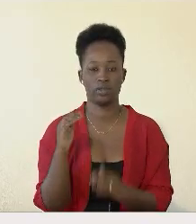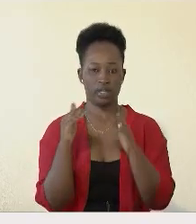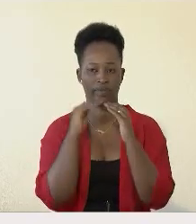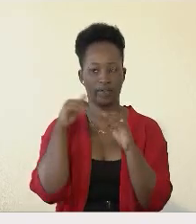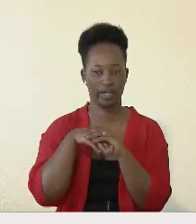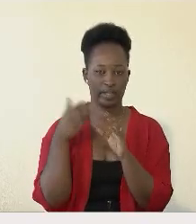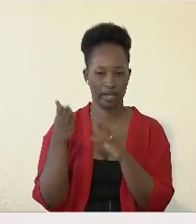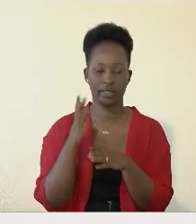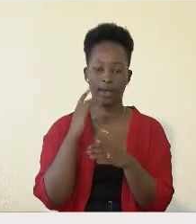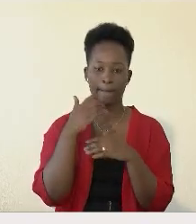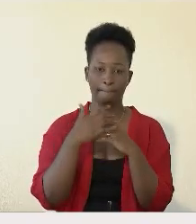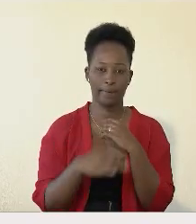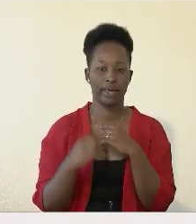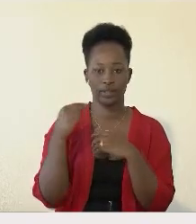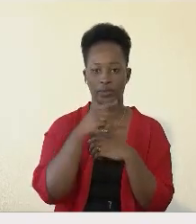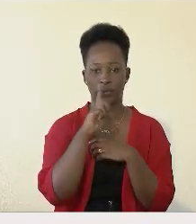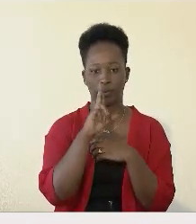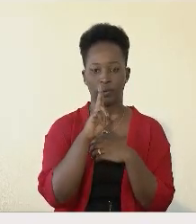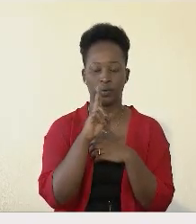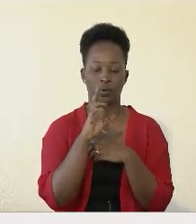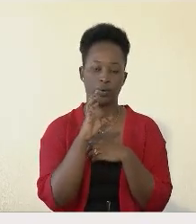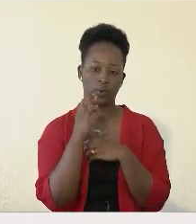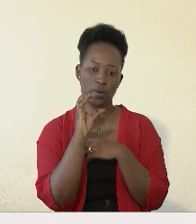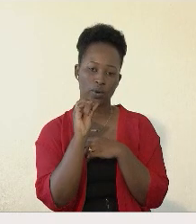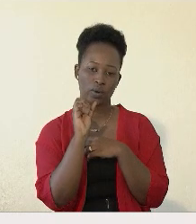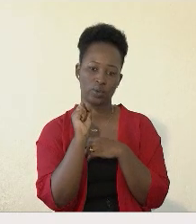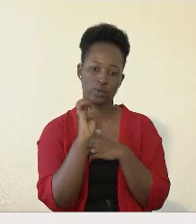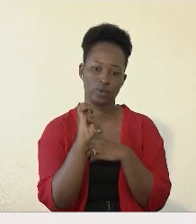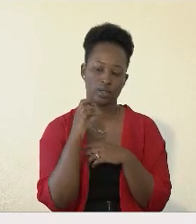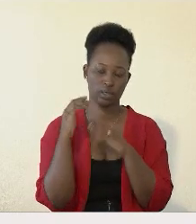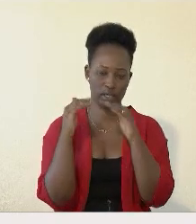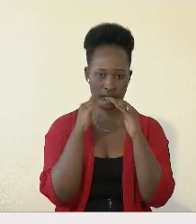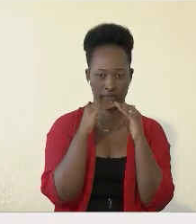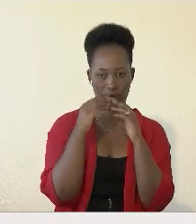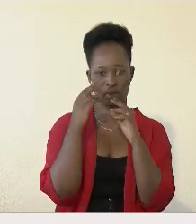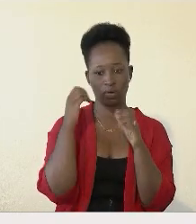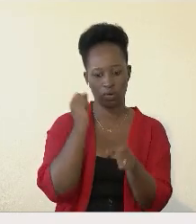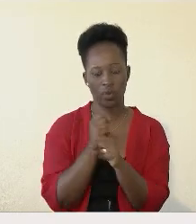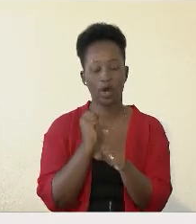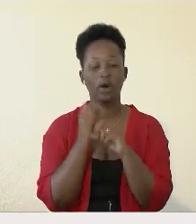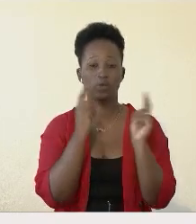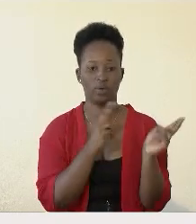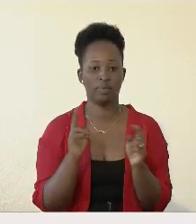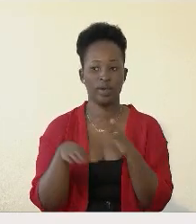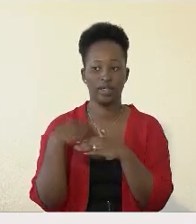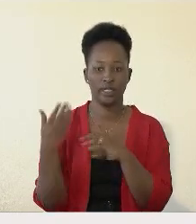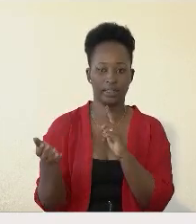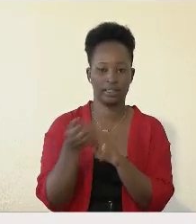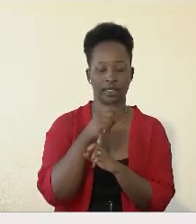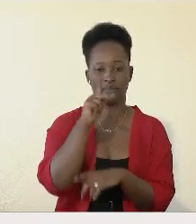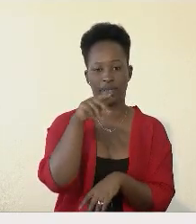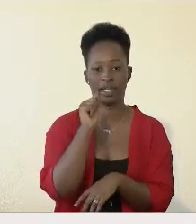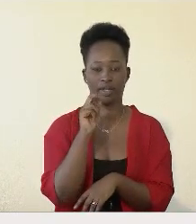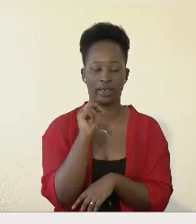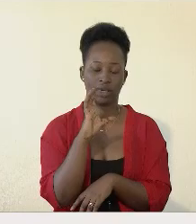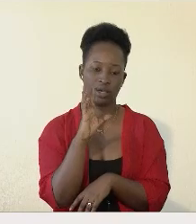glucose level drops below normal. And now what will happen? That one will be detected by the pancreas, and after detecting by the